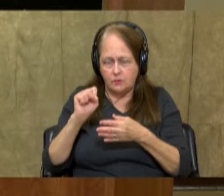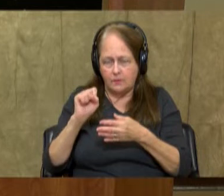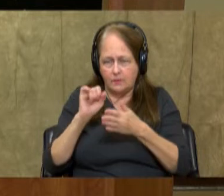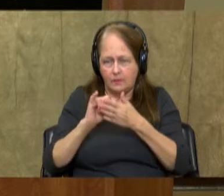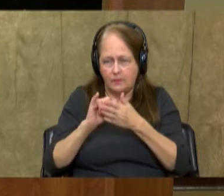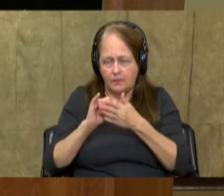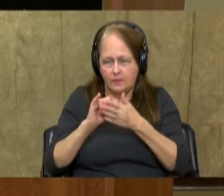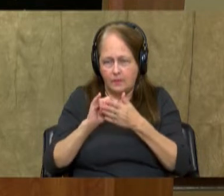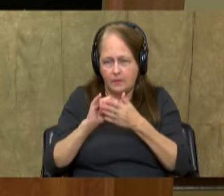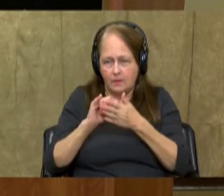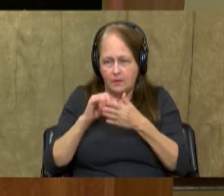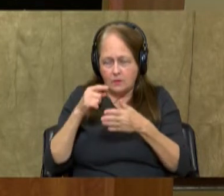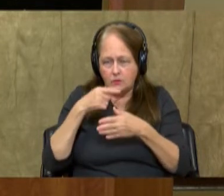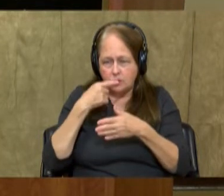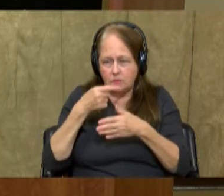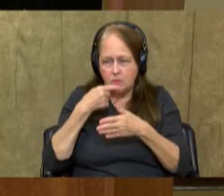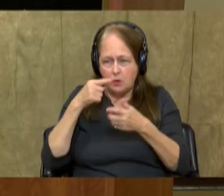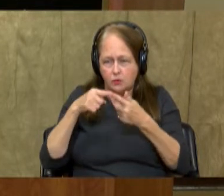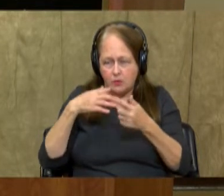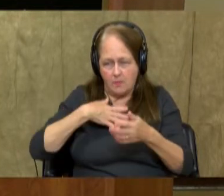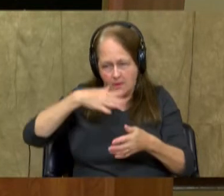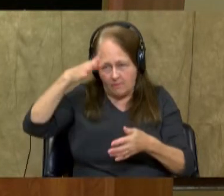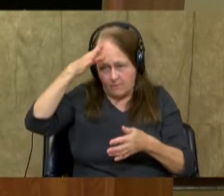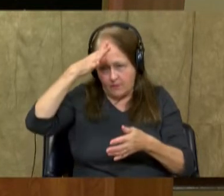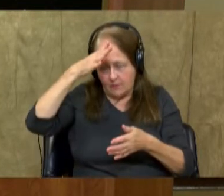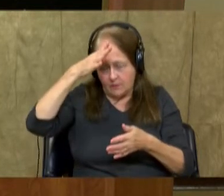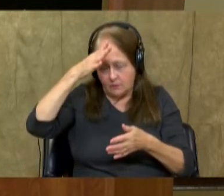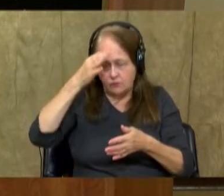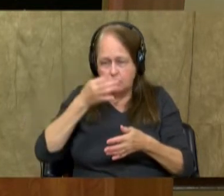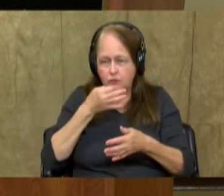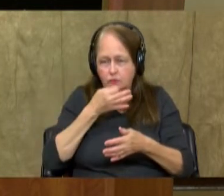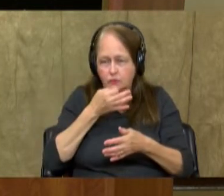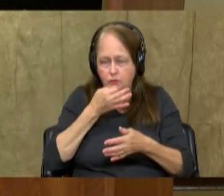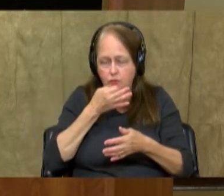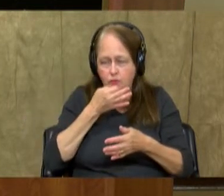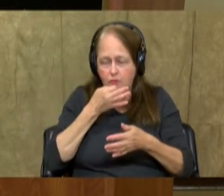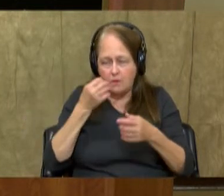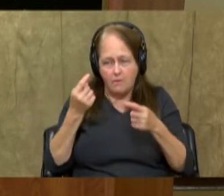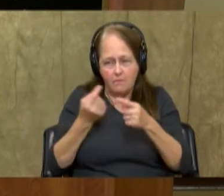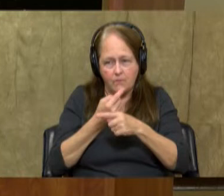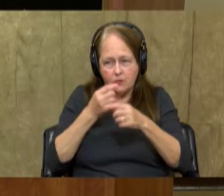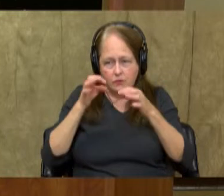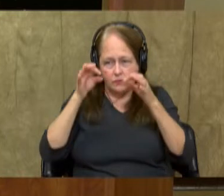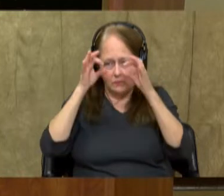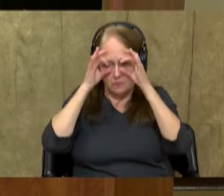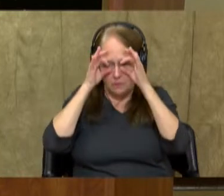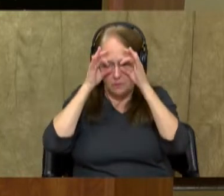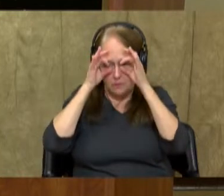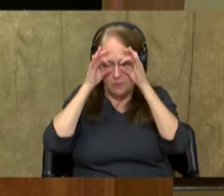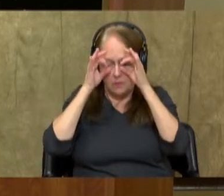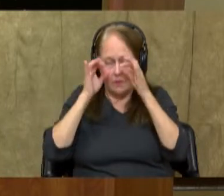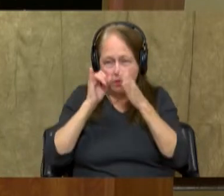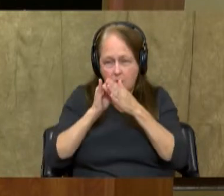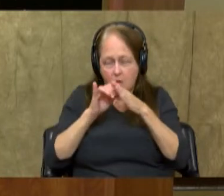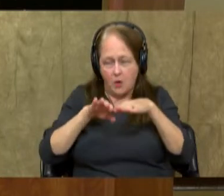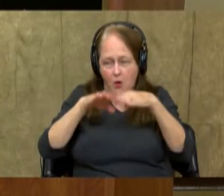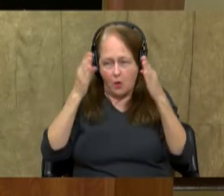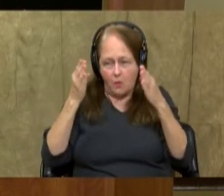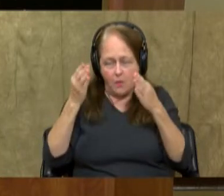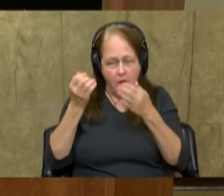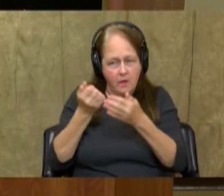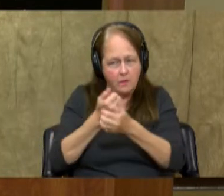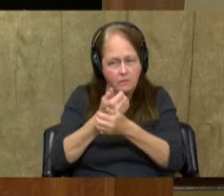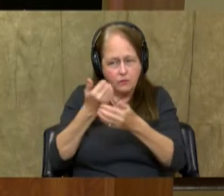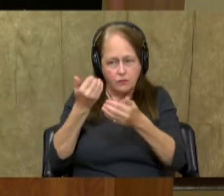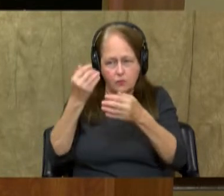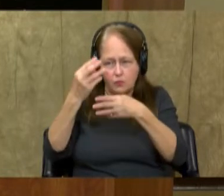That sentence states, I spoke of this to my father. Soon afterwards, I got my first pair of spectacles, which literally opened an entirely